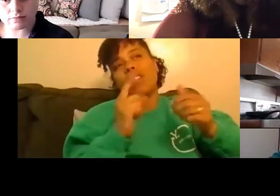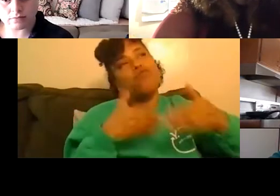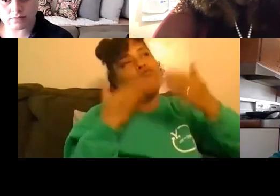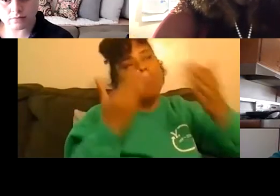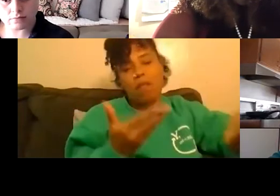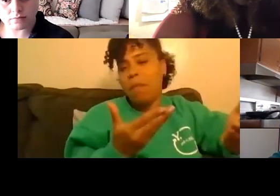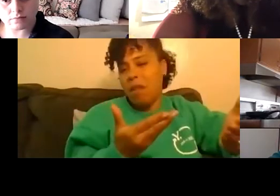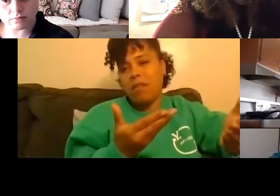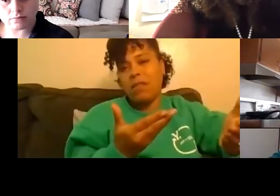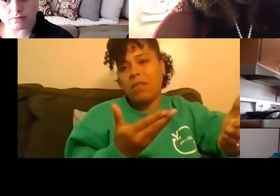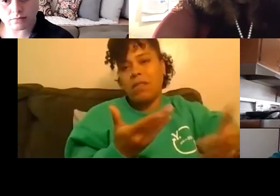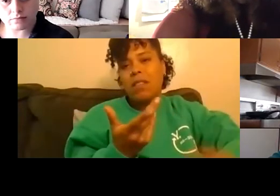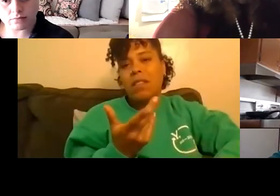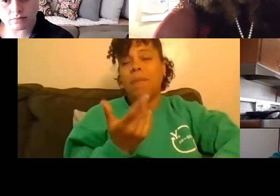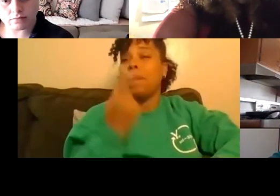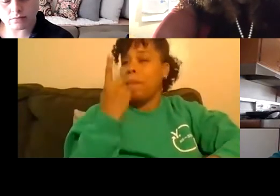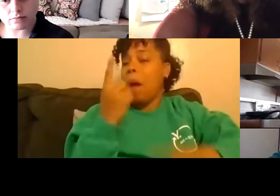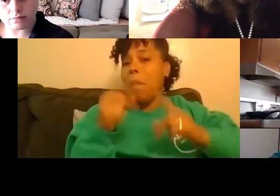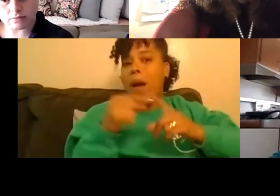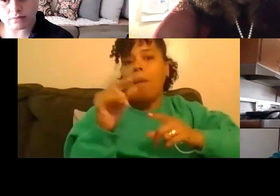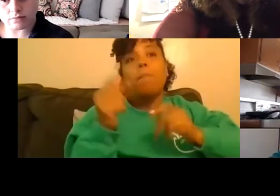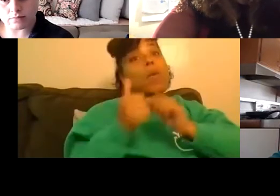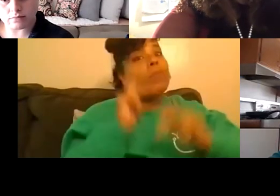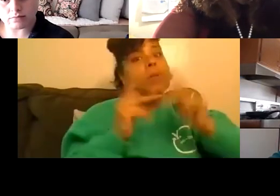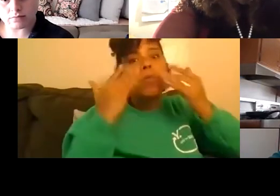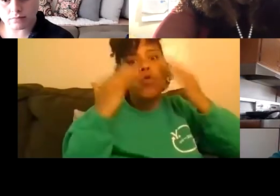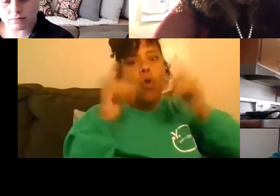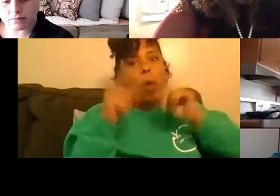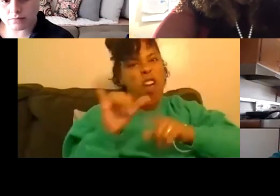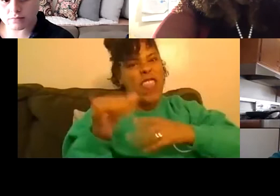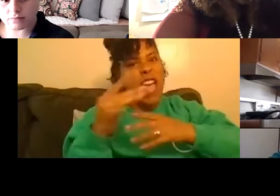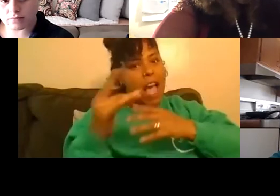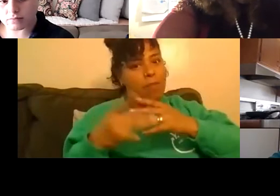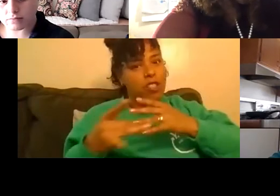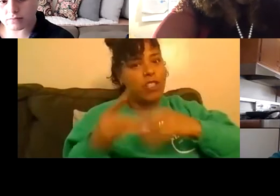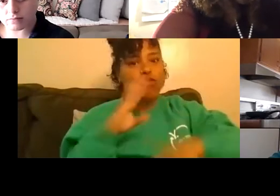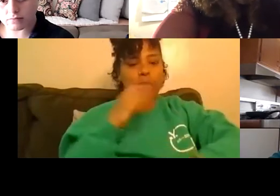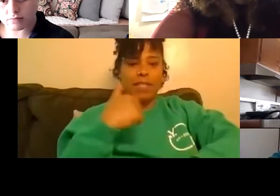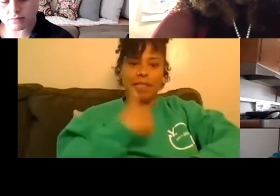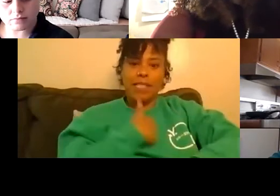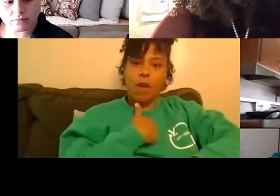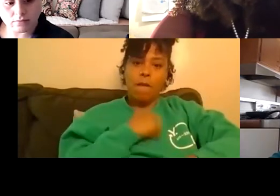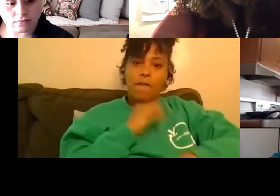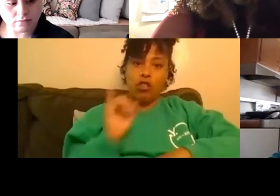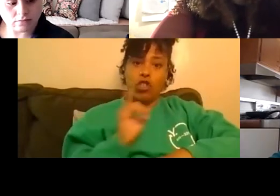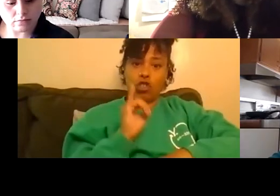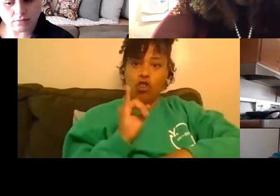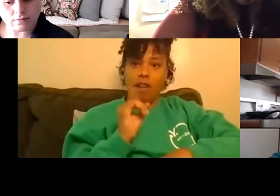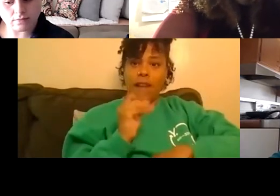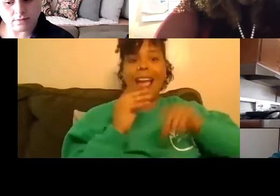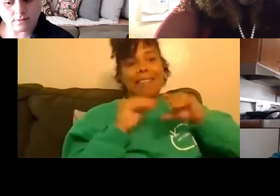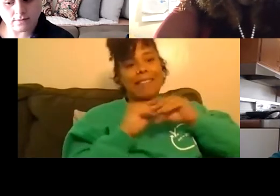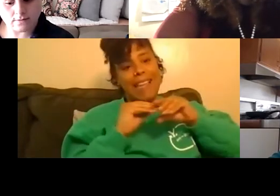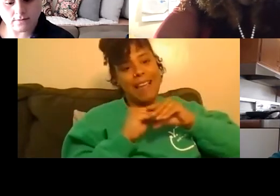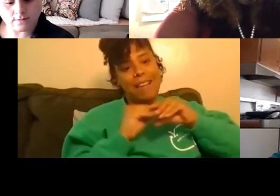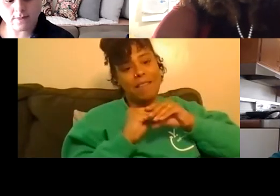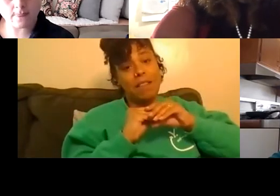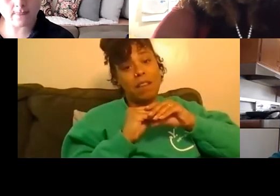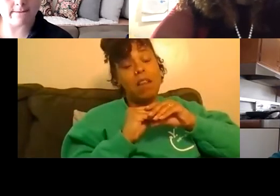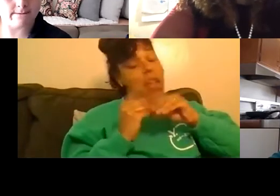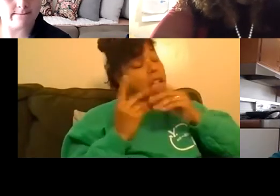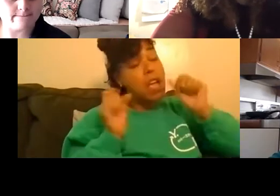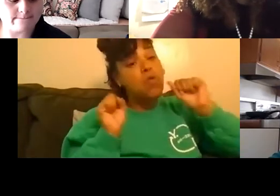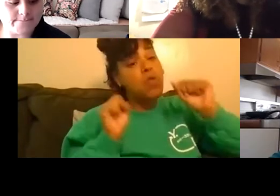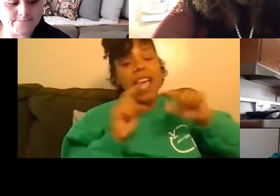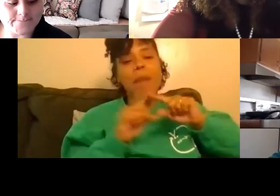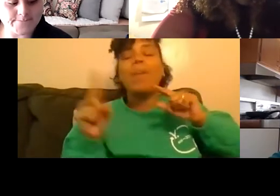self-insured and to save. And generally, most people can do that, but they've never been educated about it. Listen, if